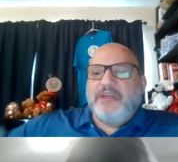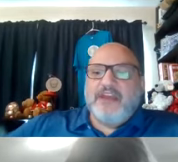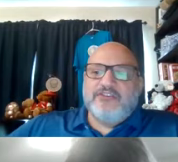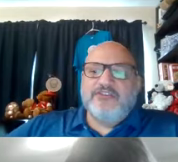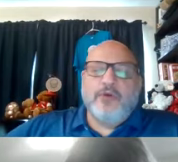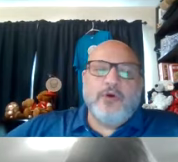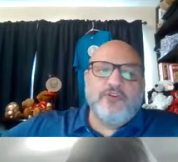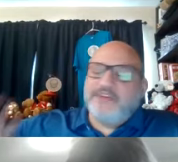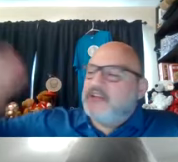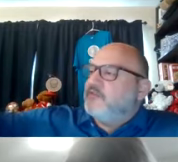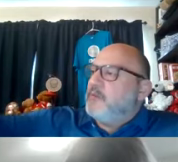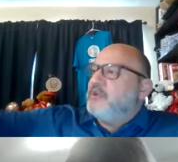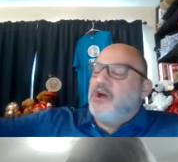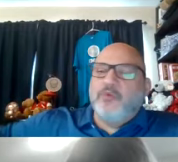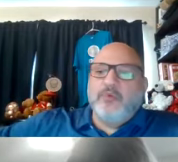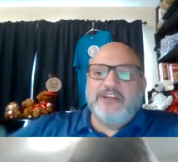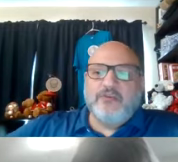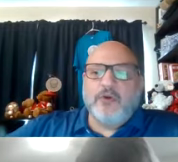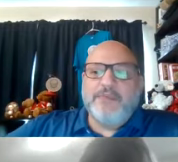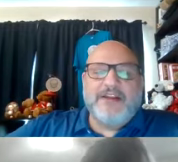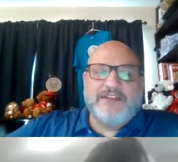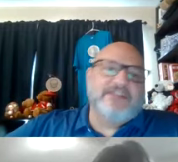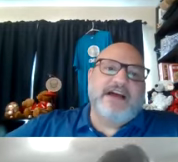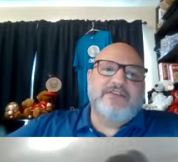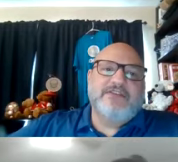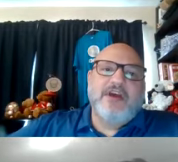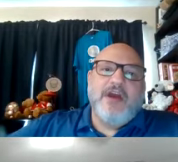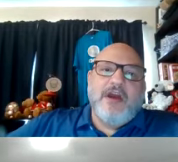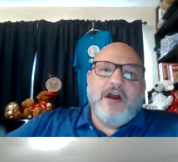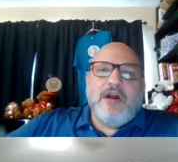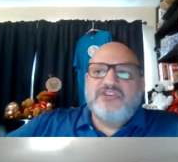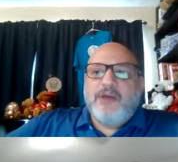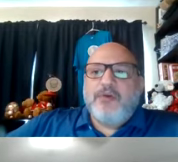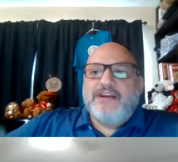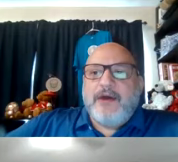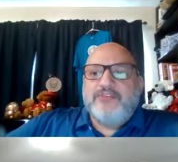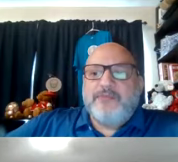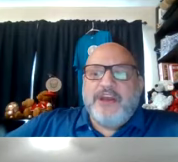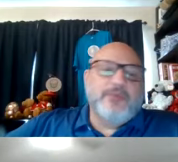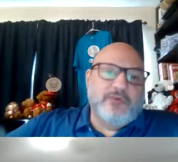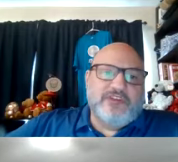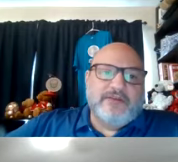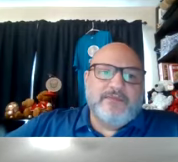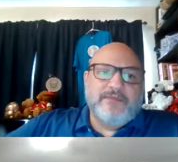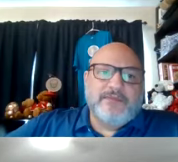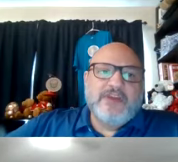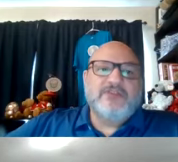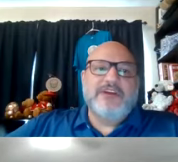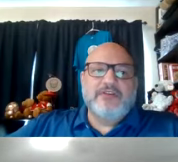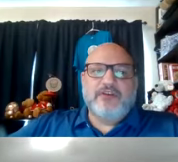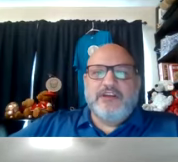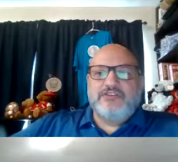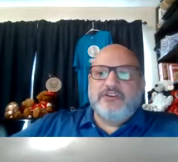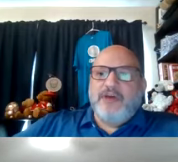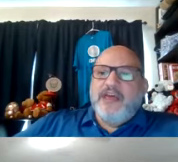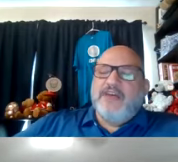some implications and roles, but that's far beyond what we need to worry about in this class. Our job right now is to make a protein. So